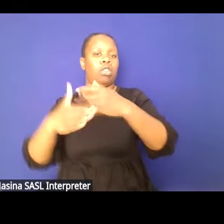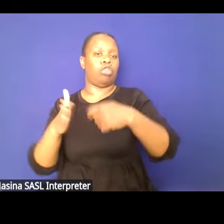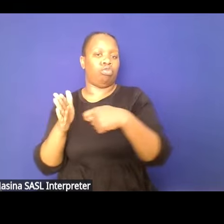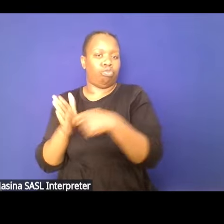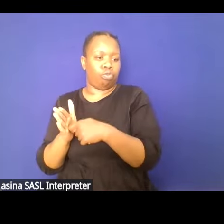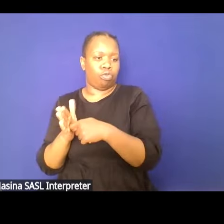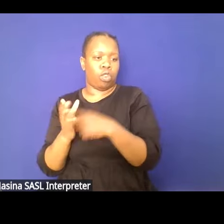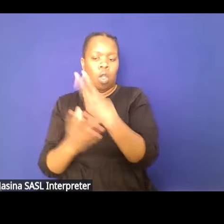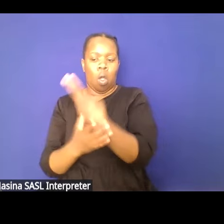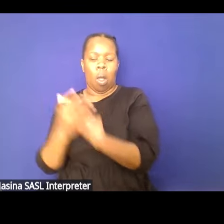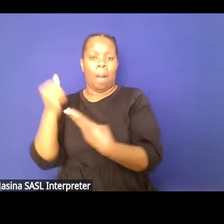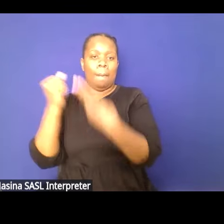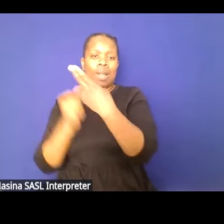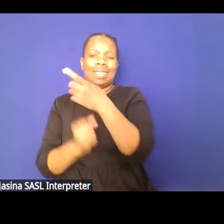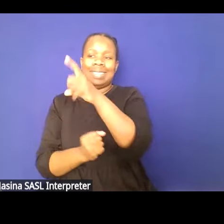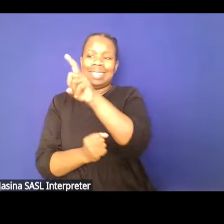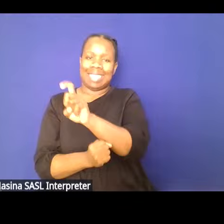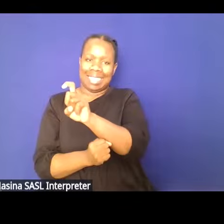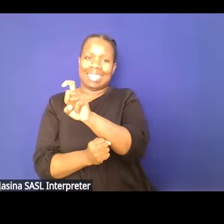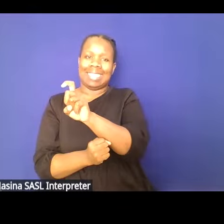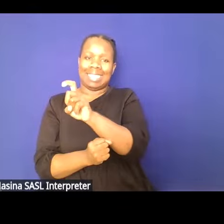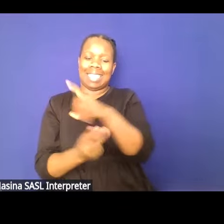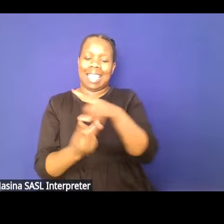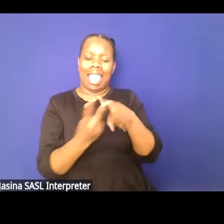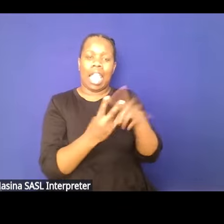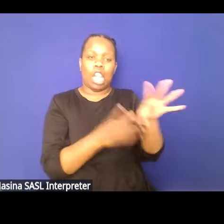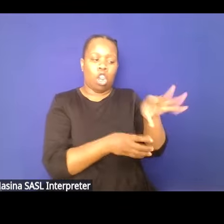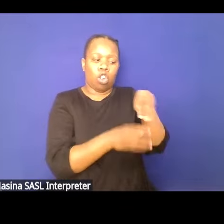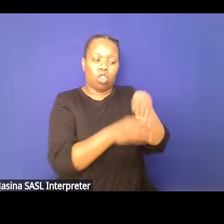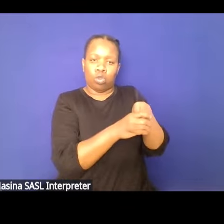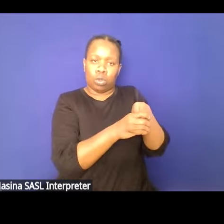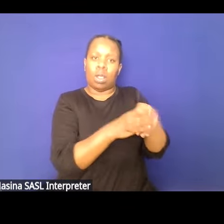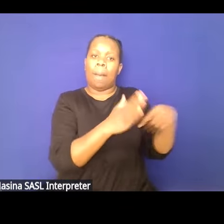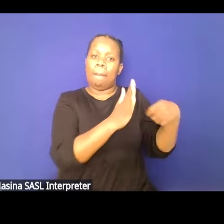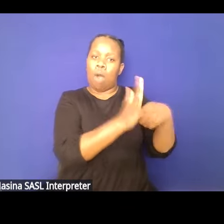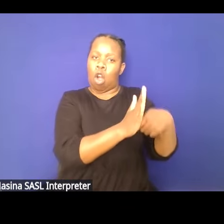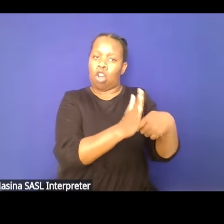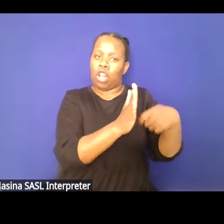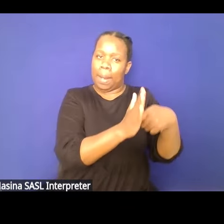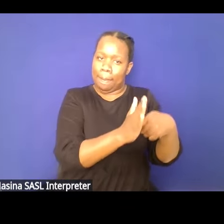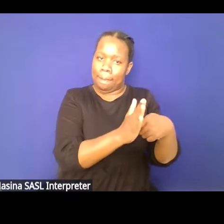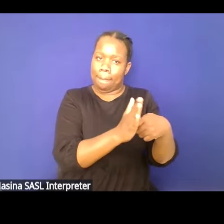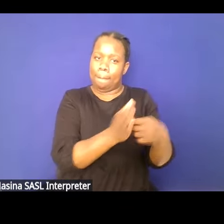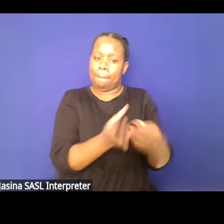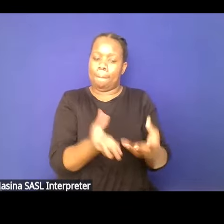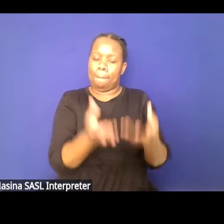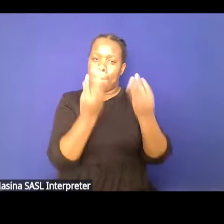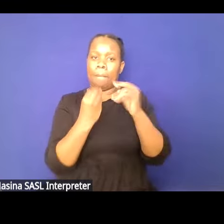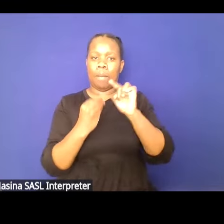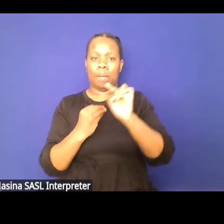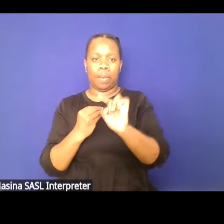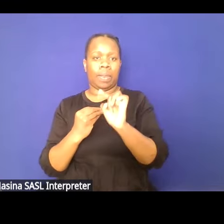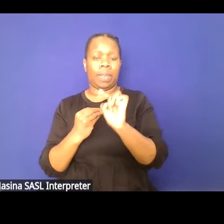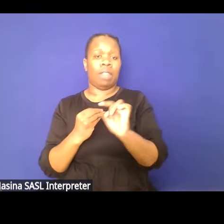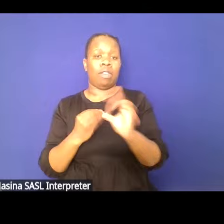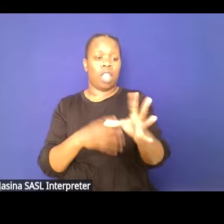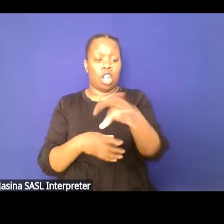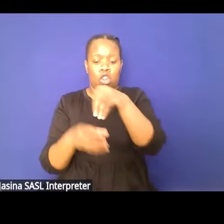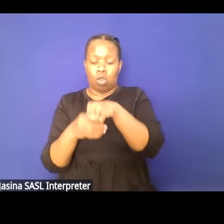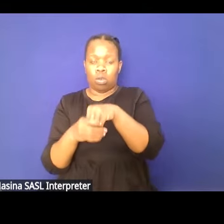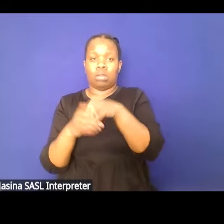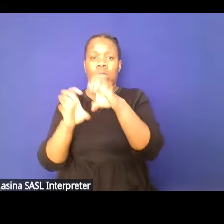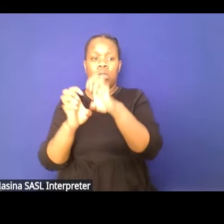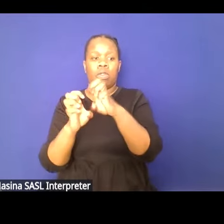tax compliance and inclusive procurement are key ingredients of an inclusive